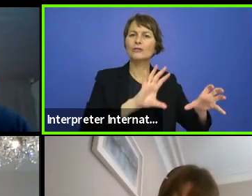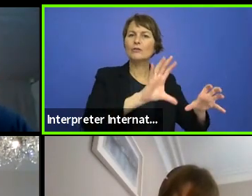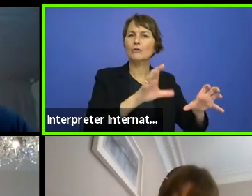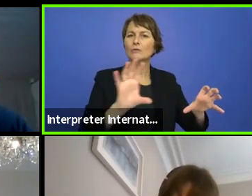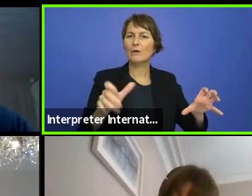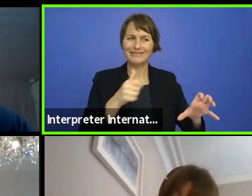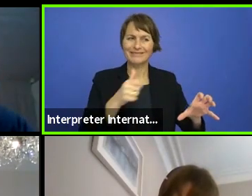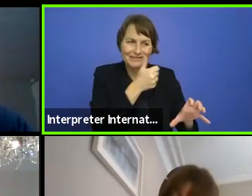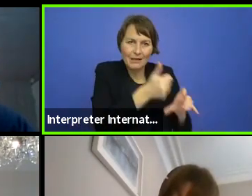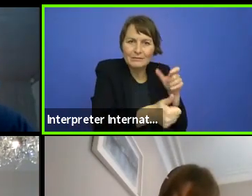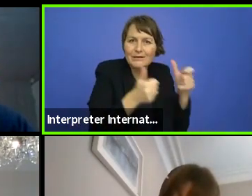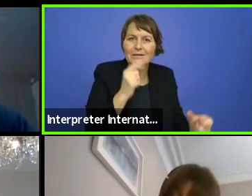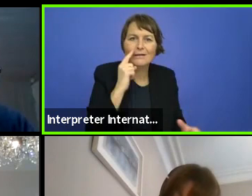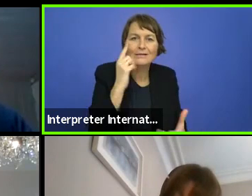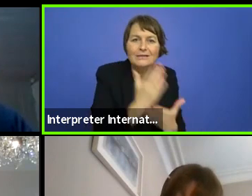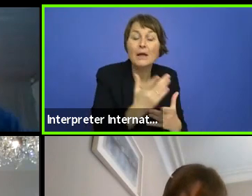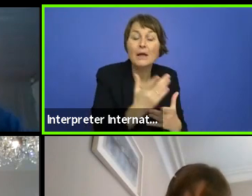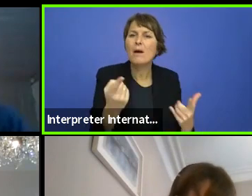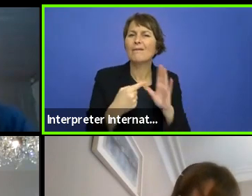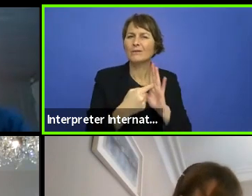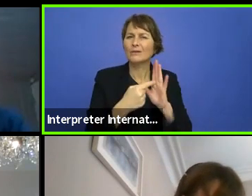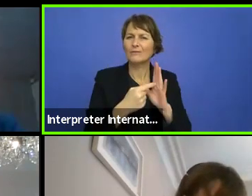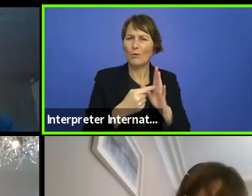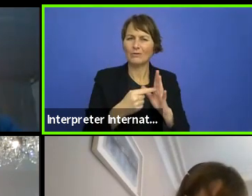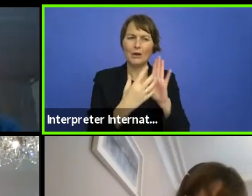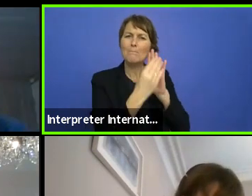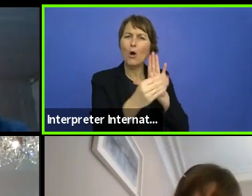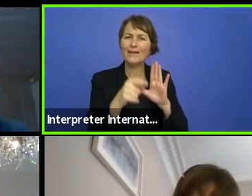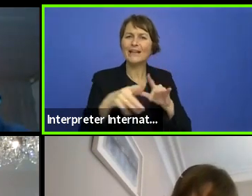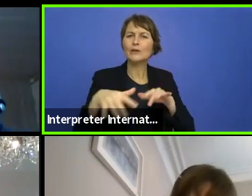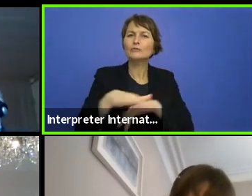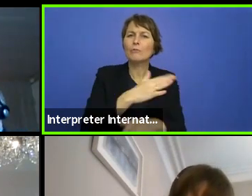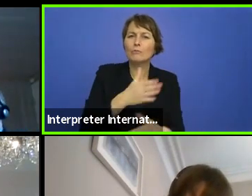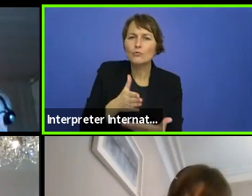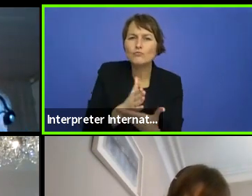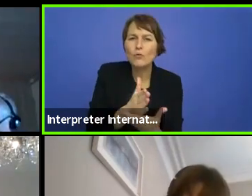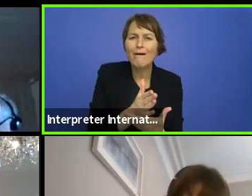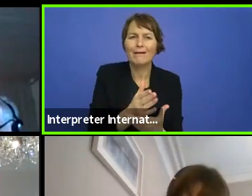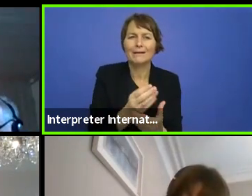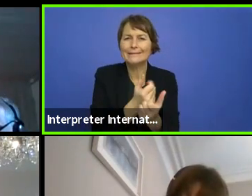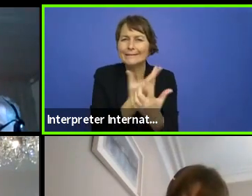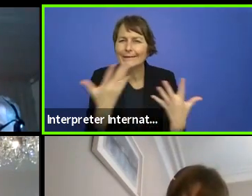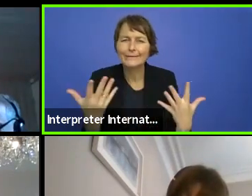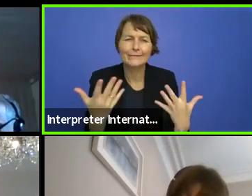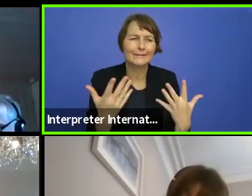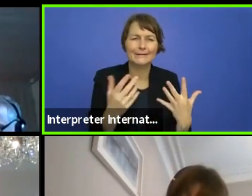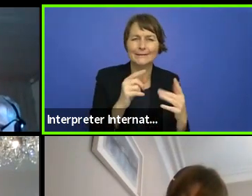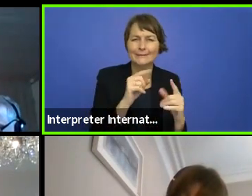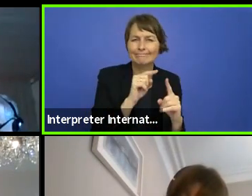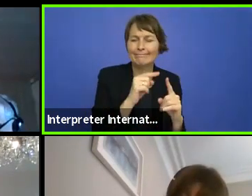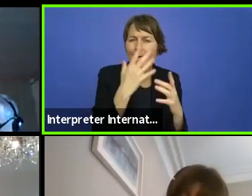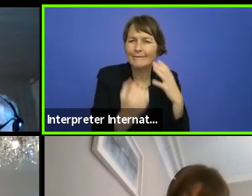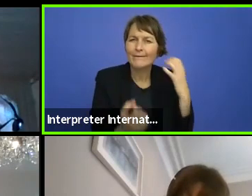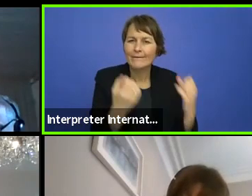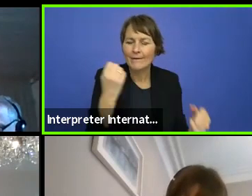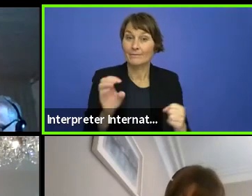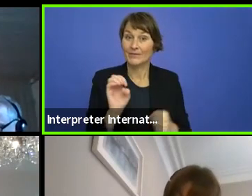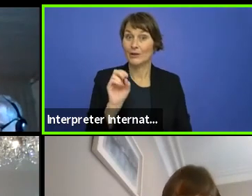that the EU is promoting. And so very interesting discussions, I think with a great recognition of